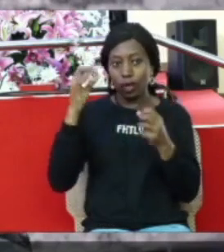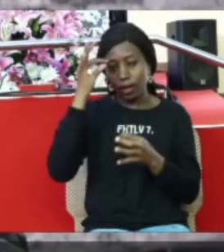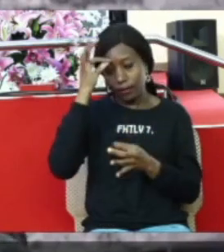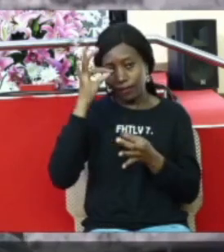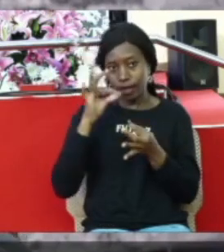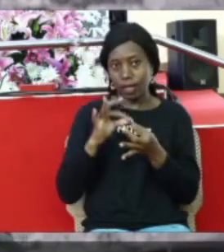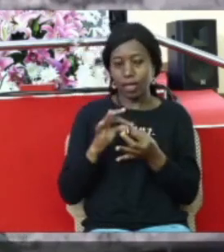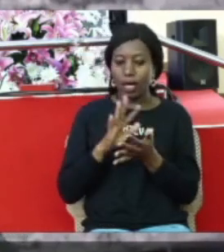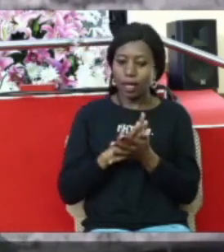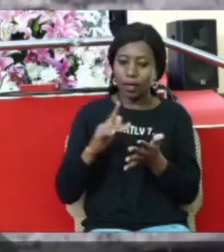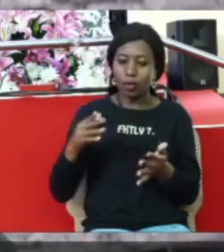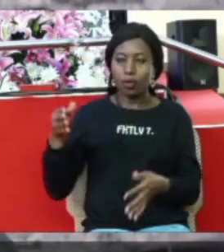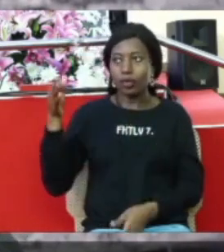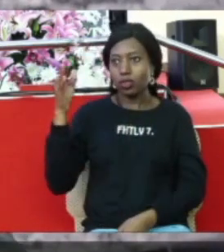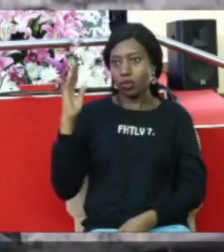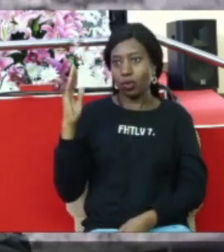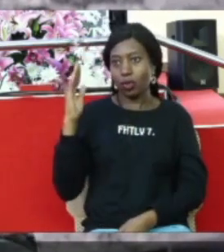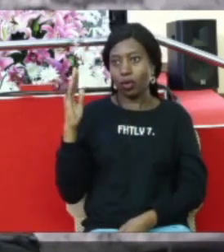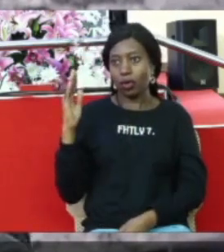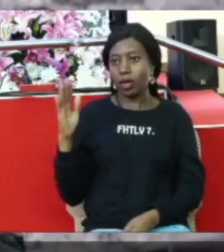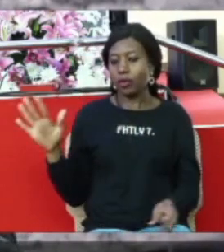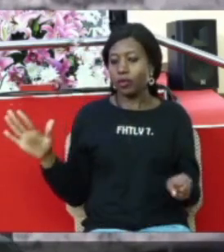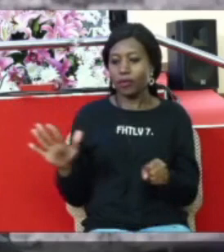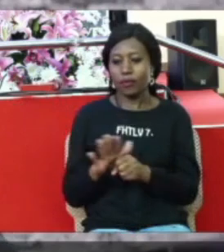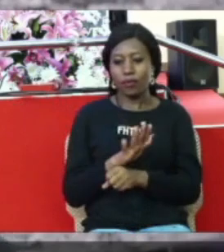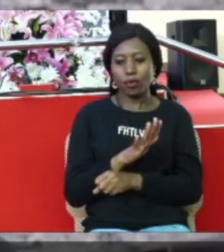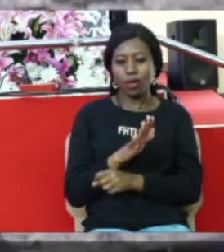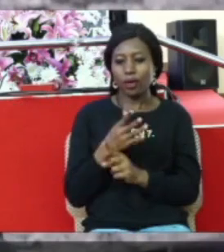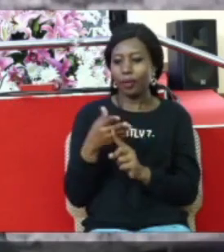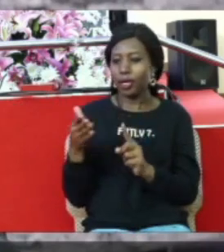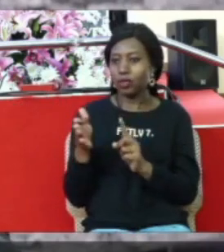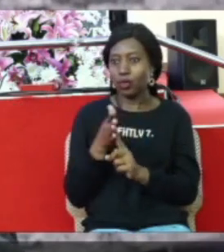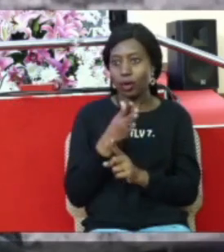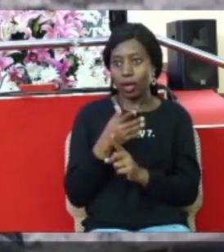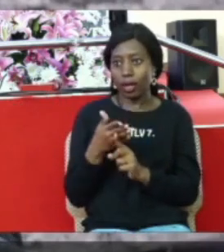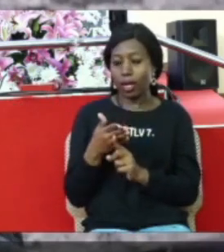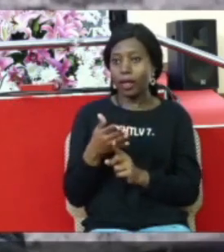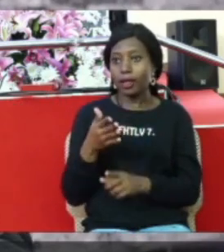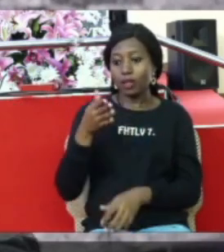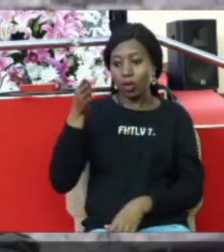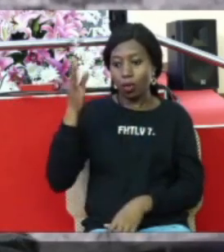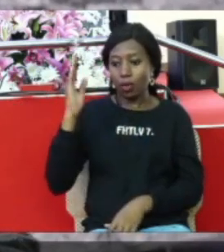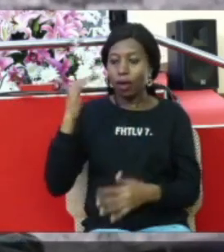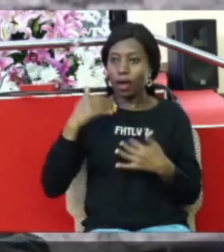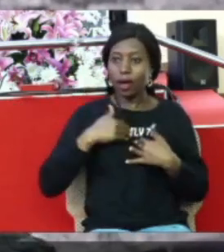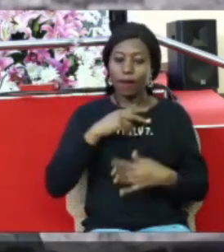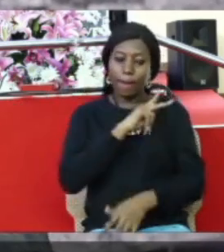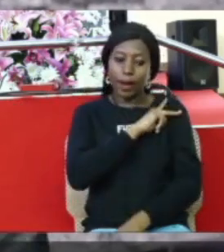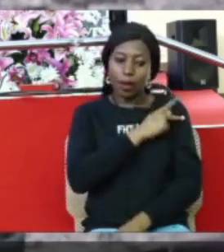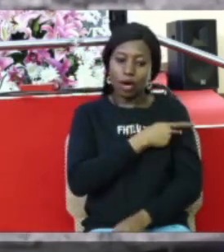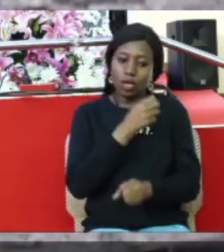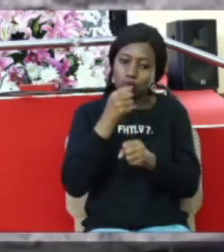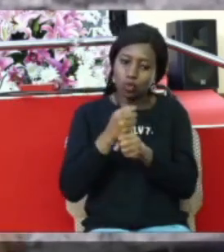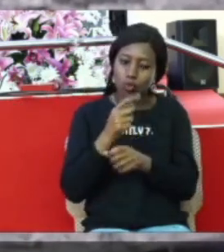glory to God, being fully persuaded that God had power to do what he had promised. Don't you